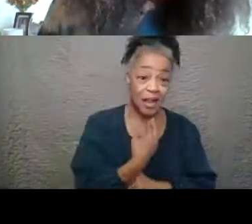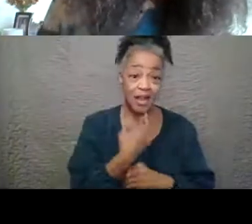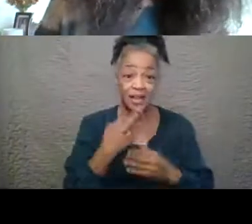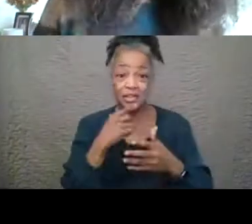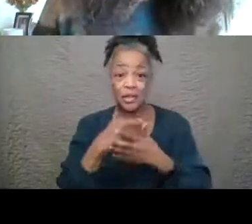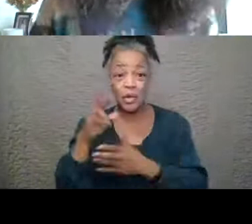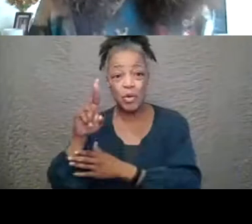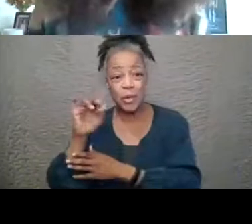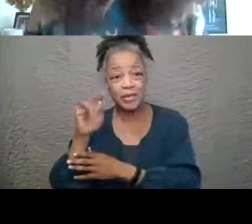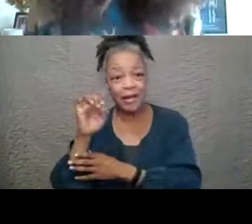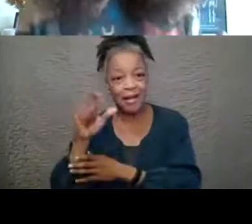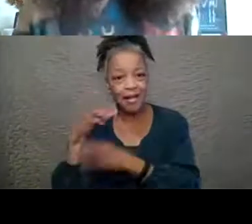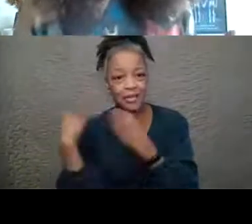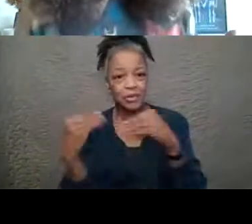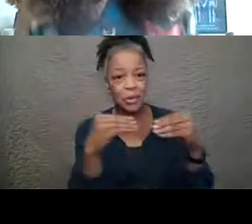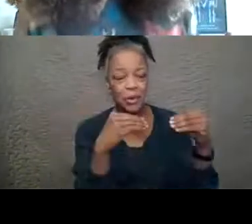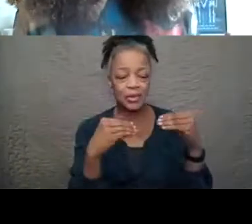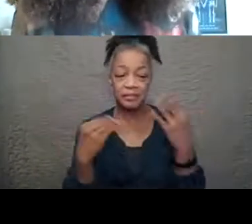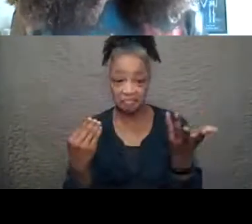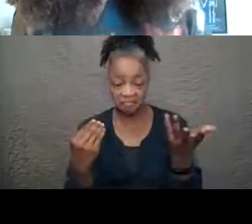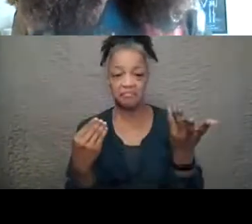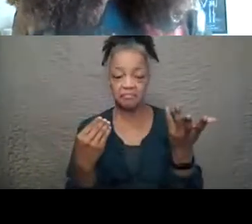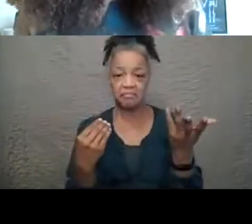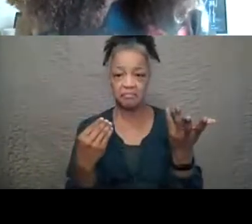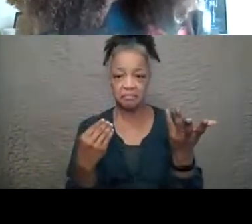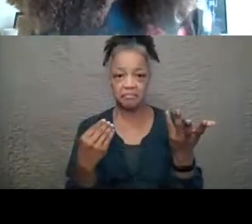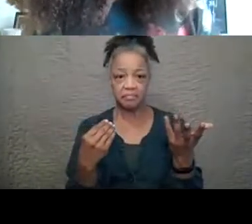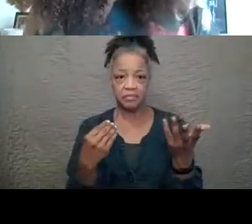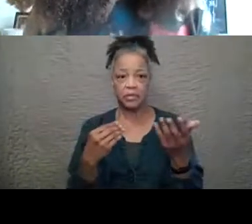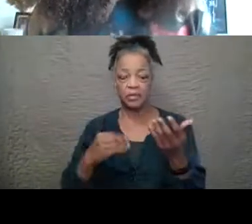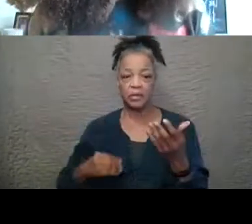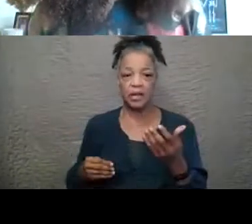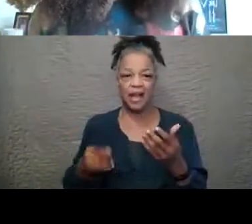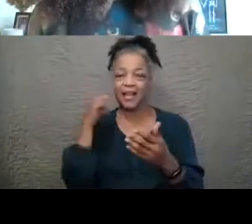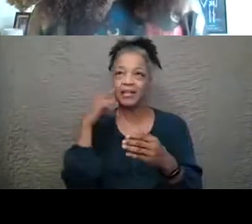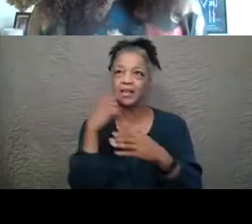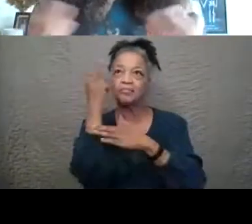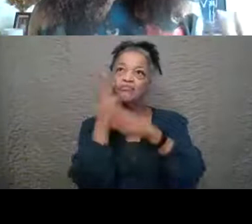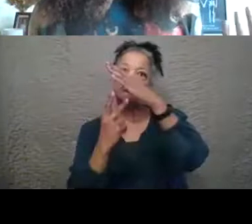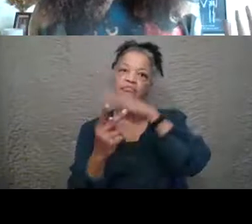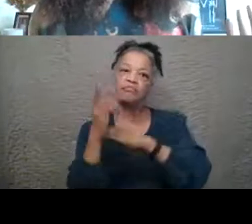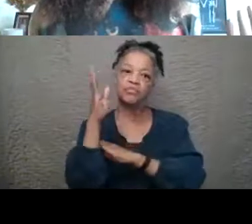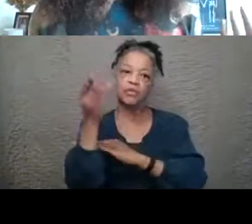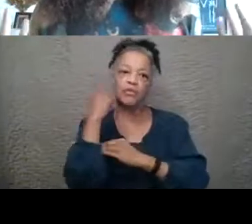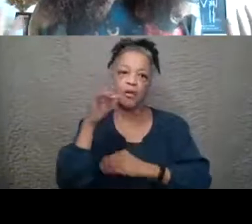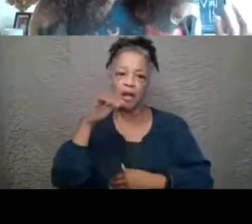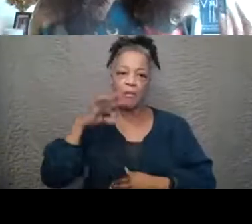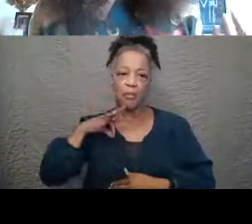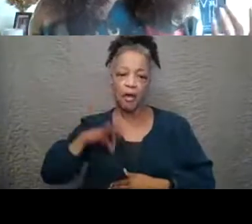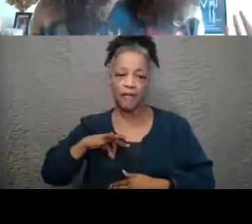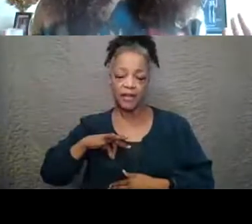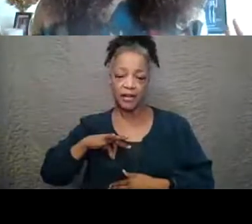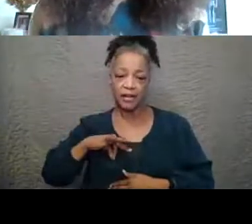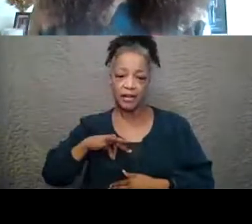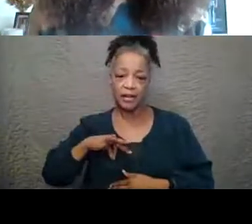retail. What I think is looming on the horizon for the nonprofit sector, where a lot of us